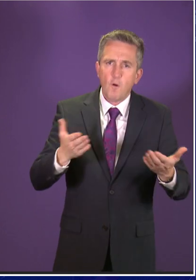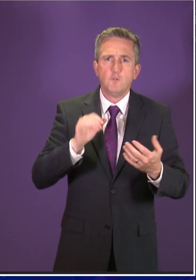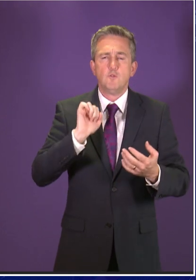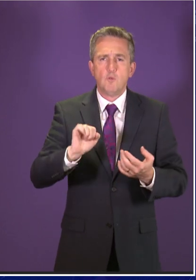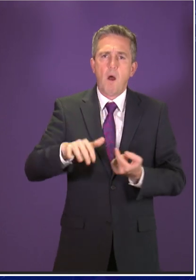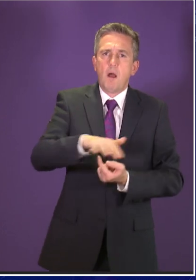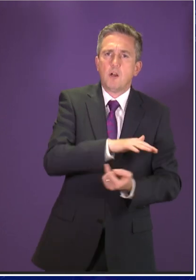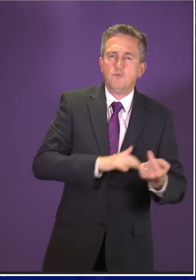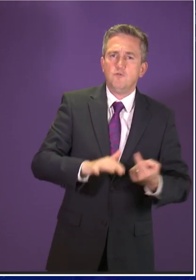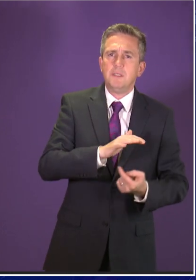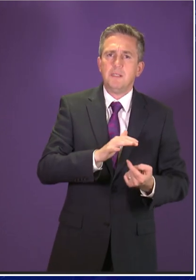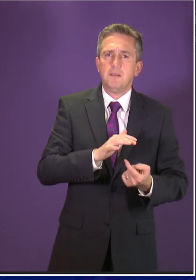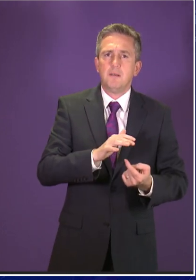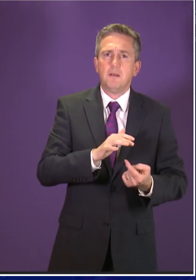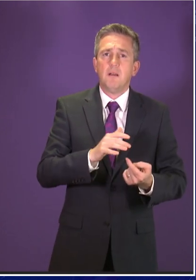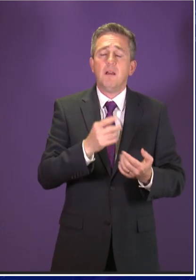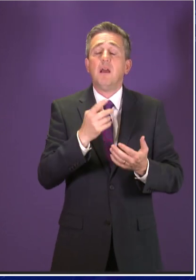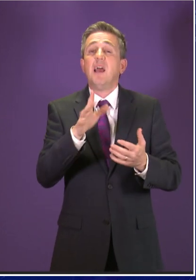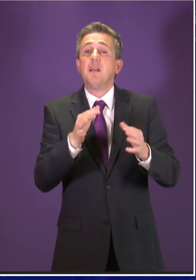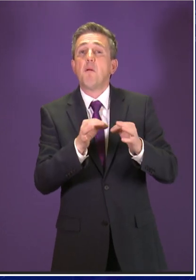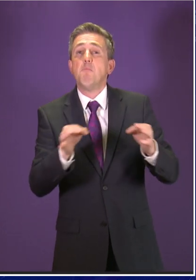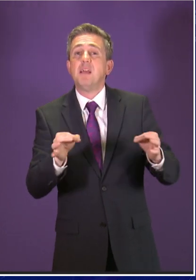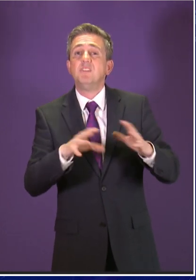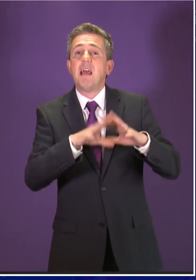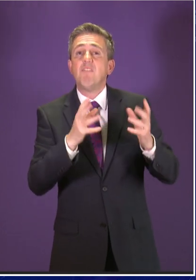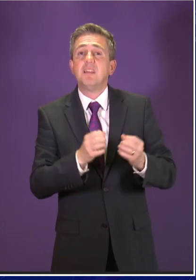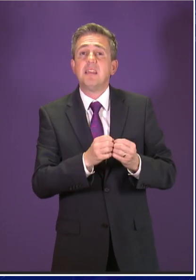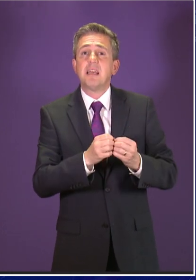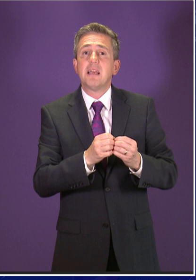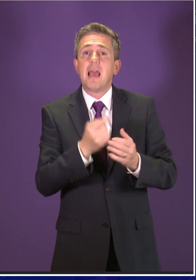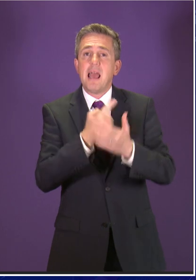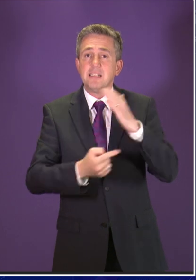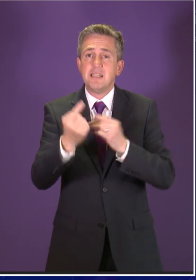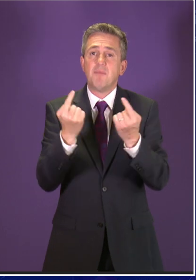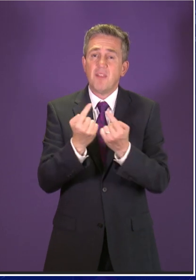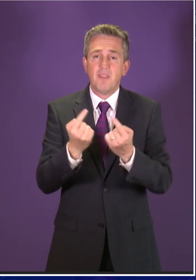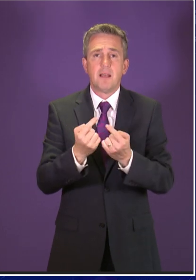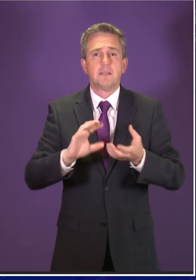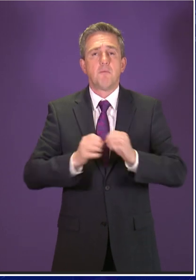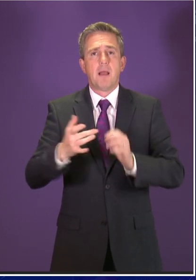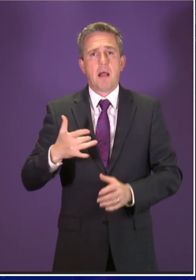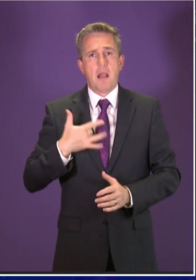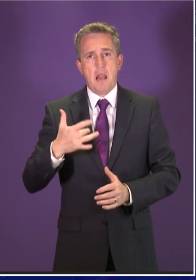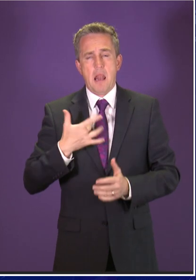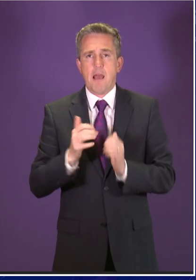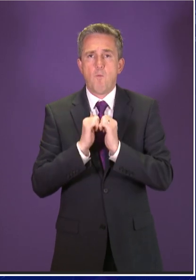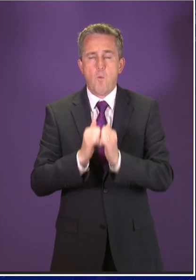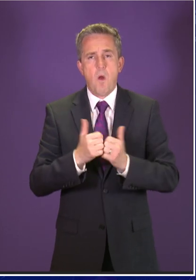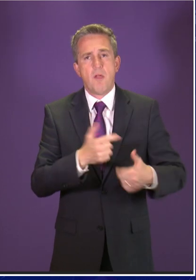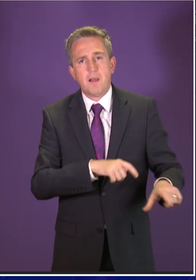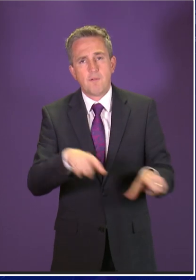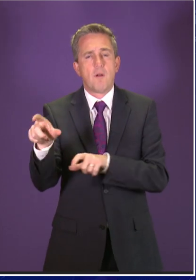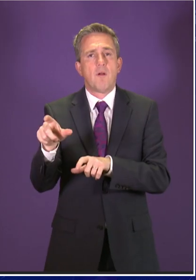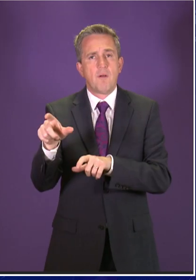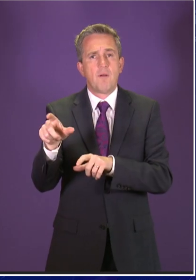country. It measures everything, in short, except that which makes life worthwhile." I hope that